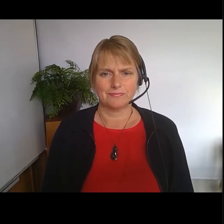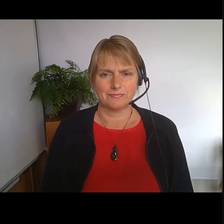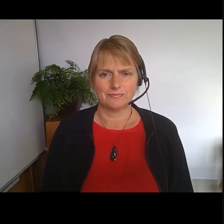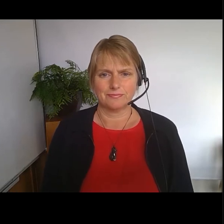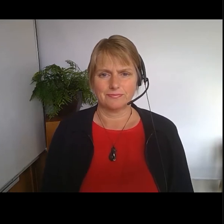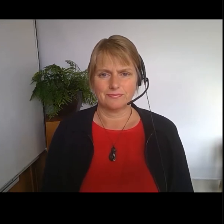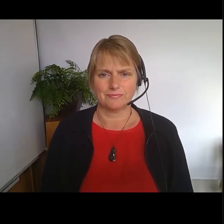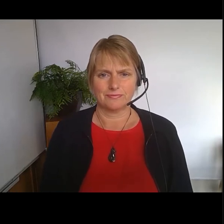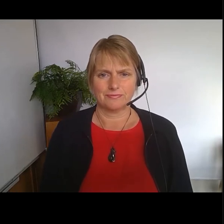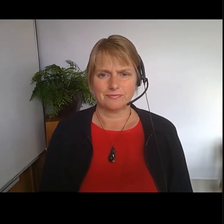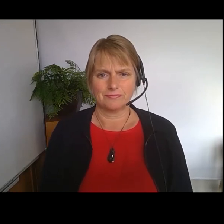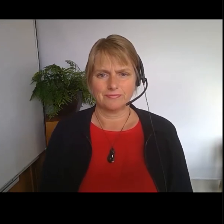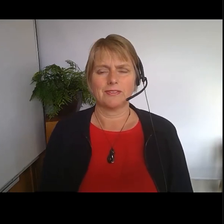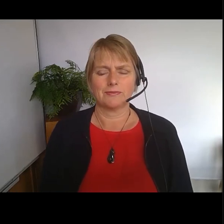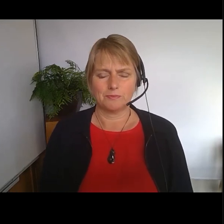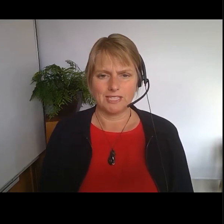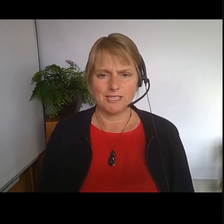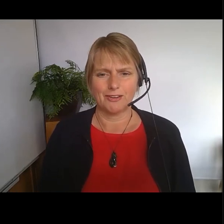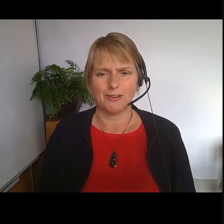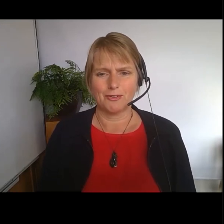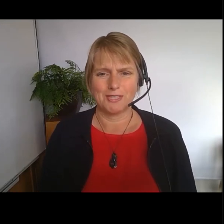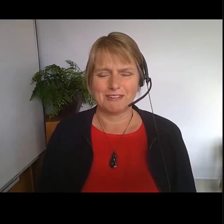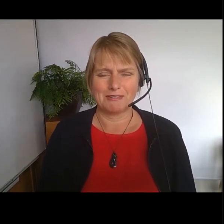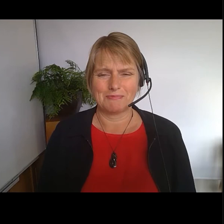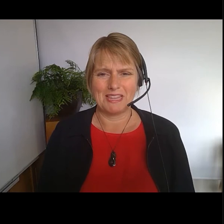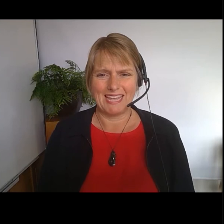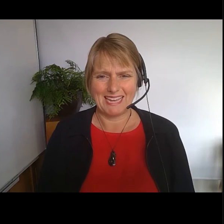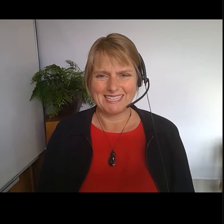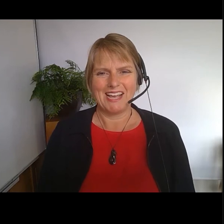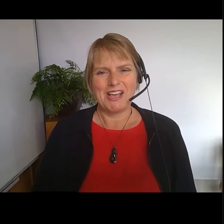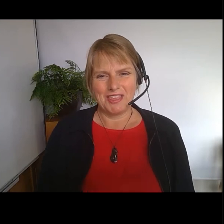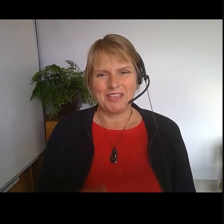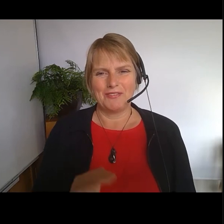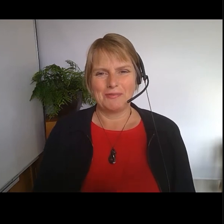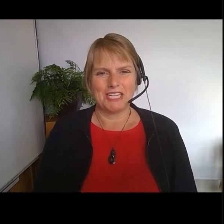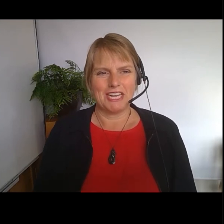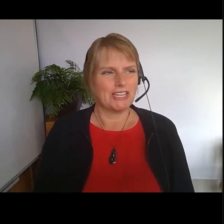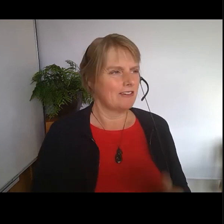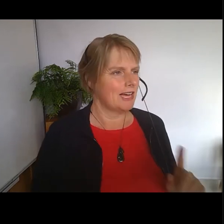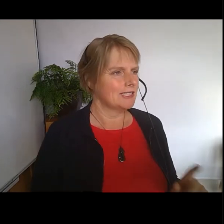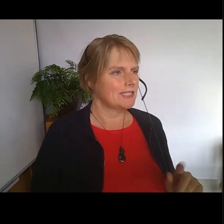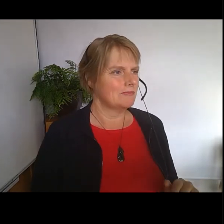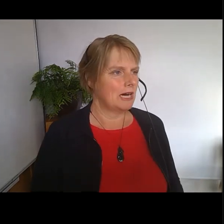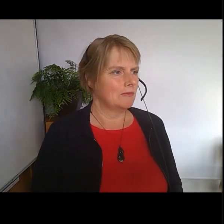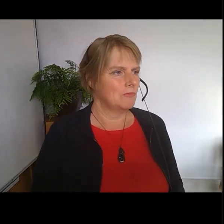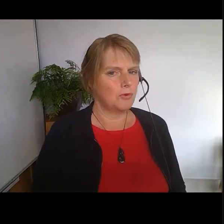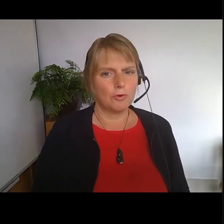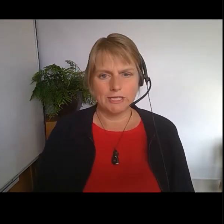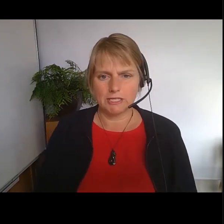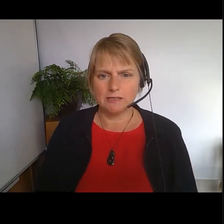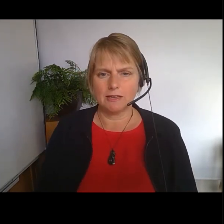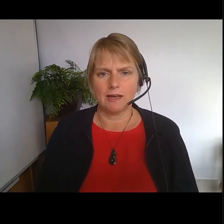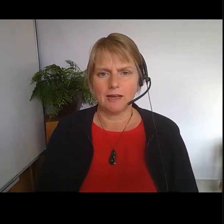more exciting, vibrant place. Fantastic. Look forward to hearing more about that. Thank you very much, Andy. There are some